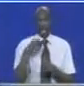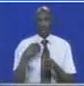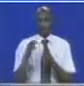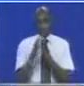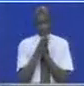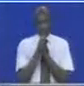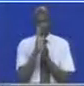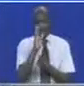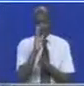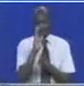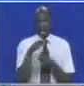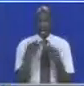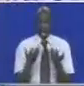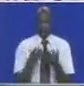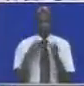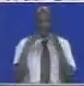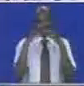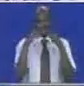big break.